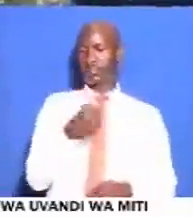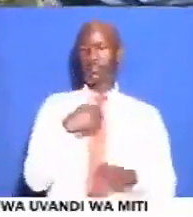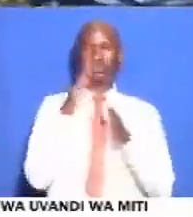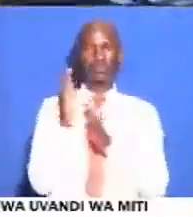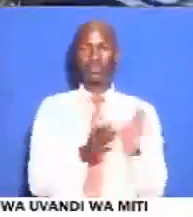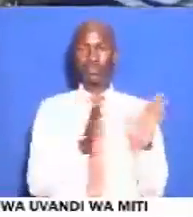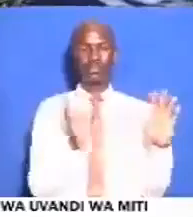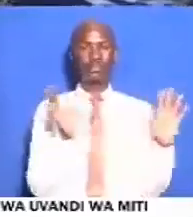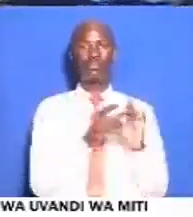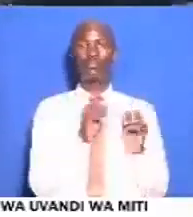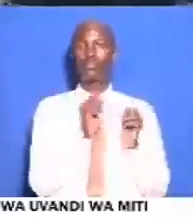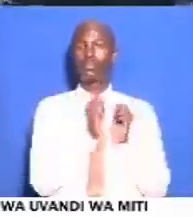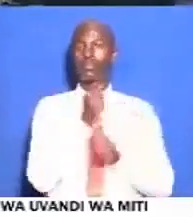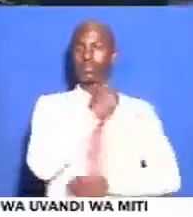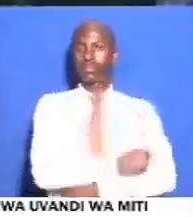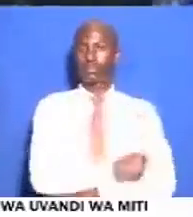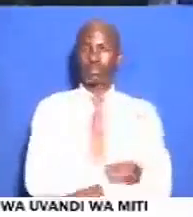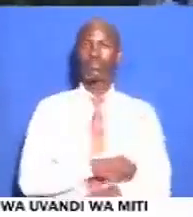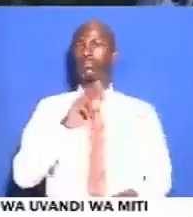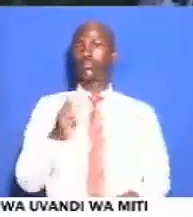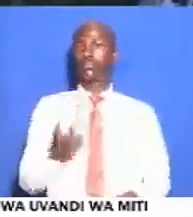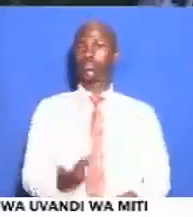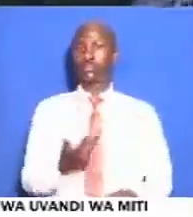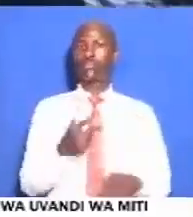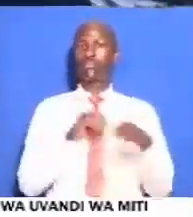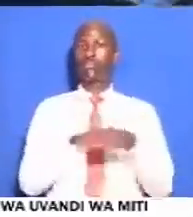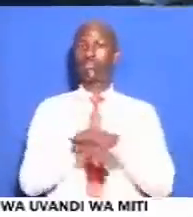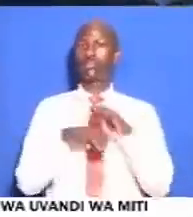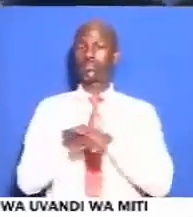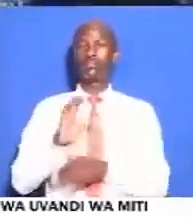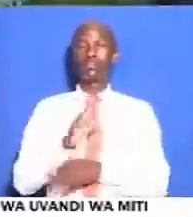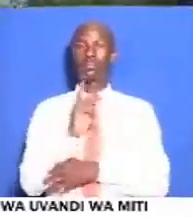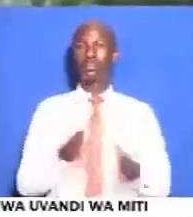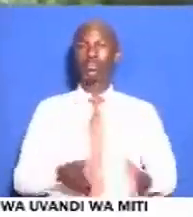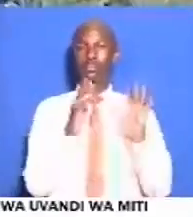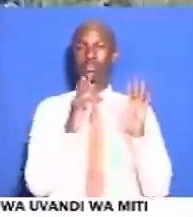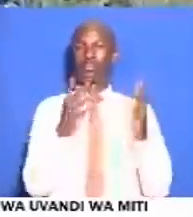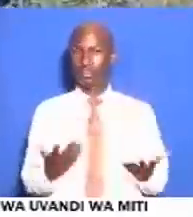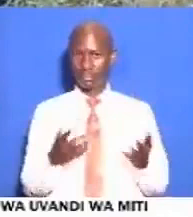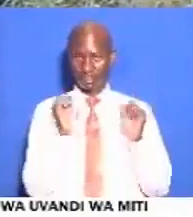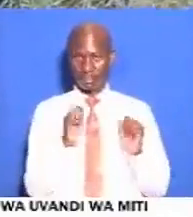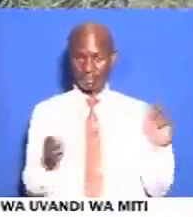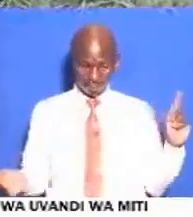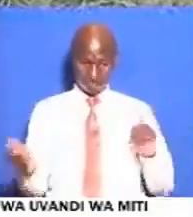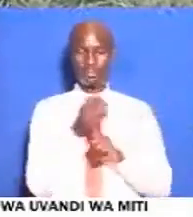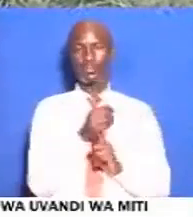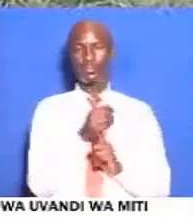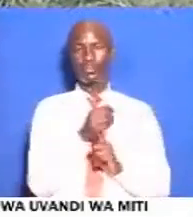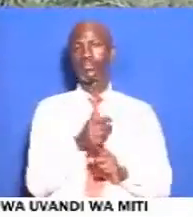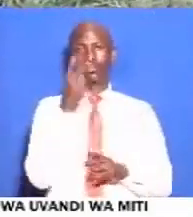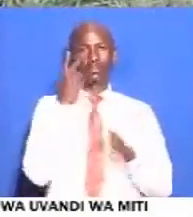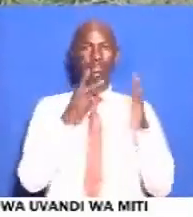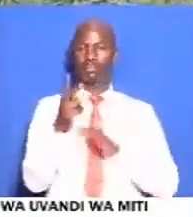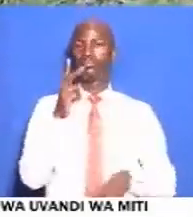wa kukwata ni Masukulu ngili tatu nthini wa miti demu ya kuikithia ni maviki suwa kuivono kaniana